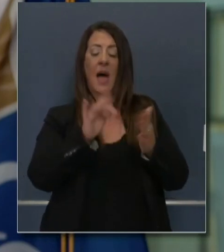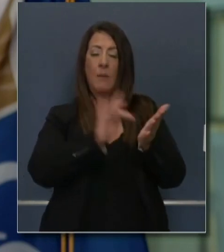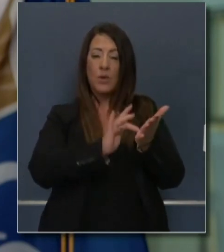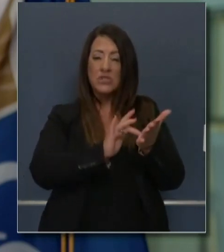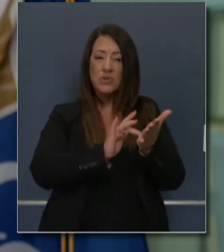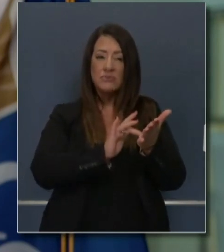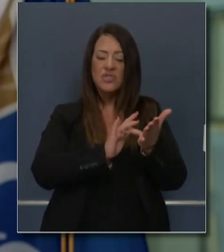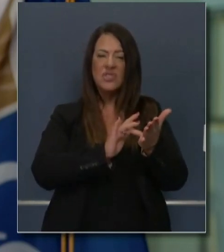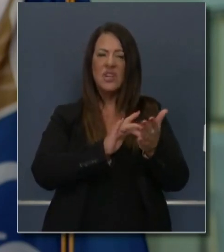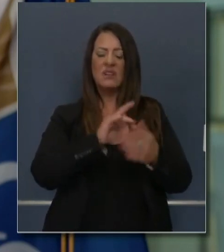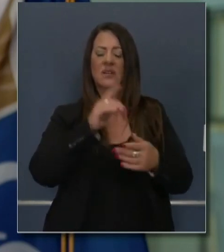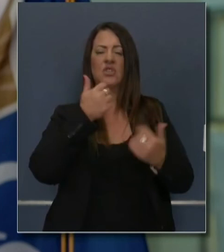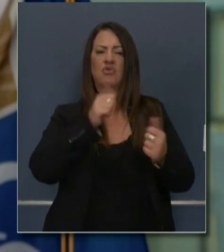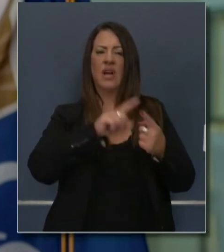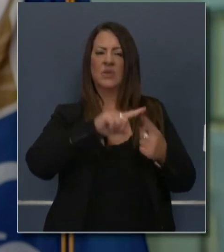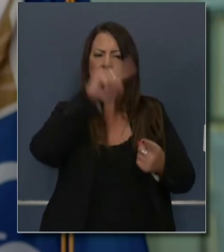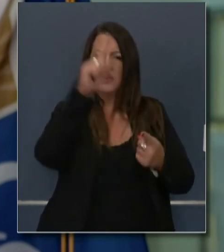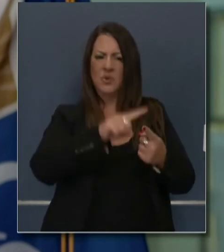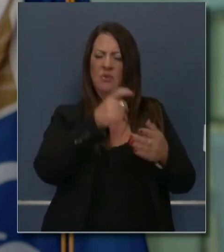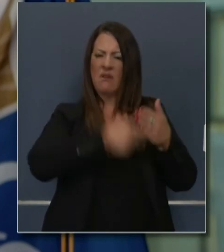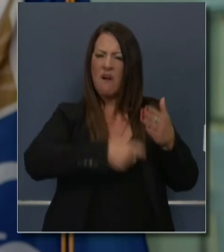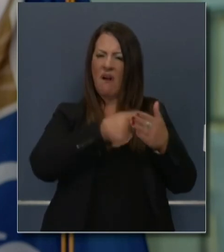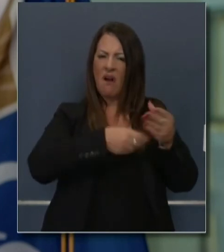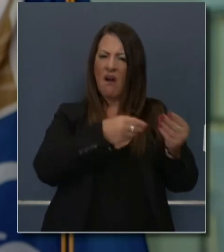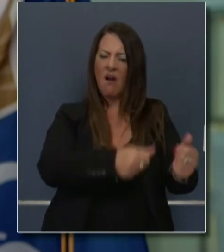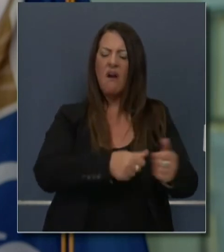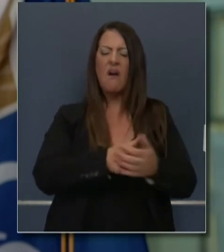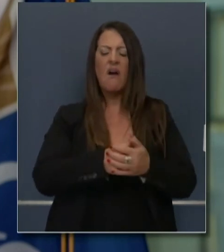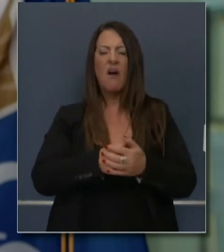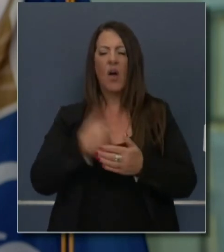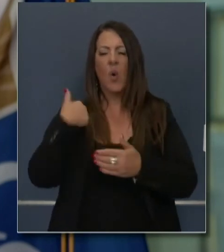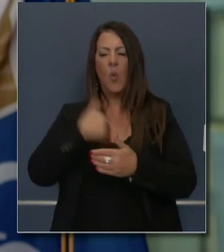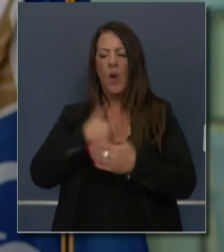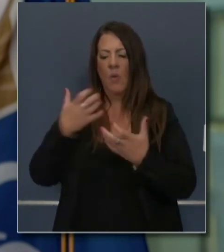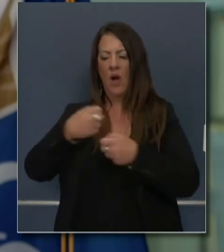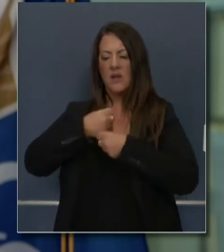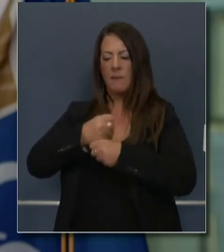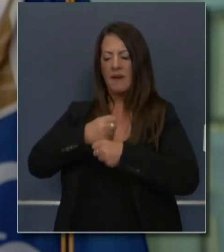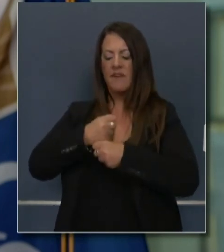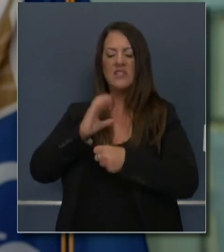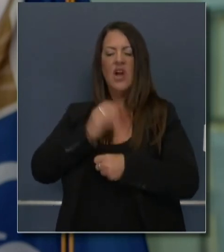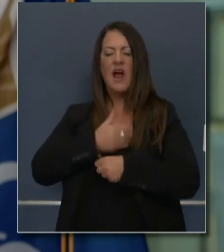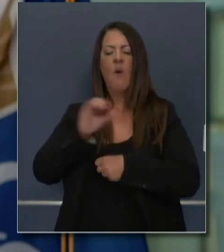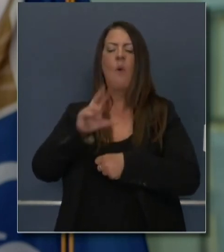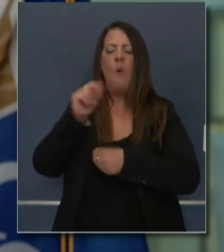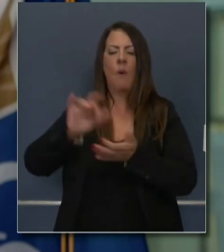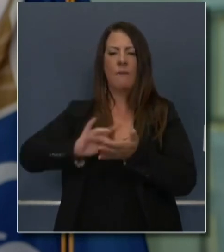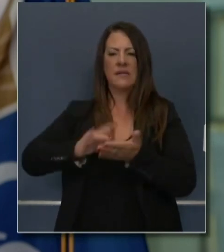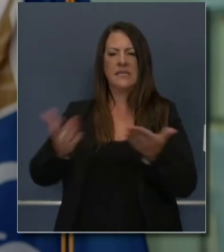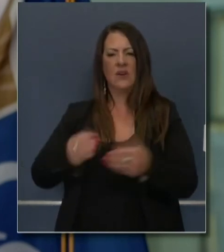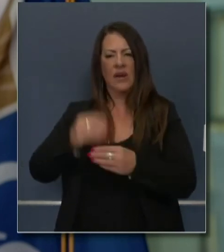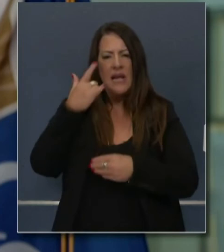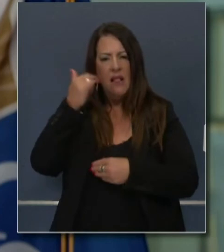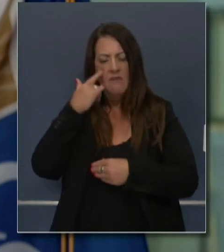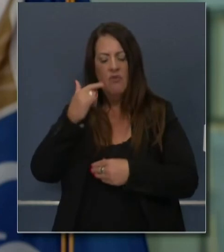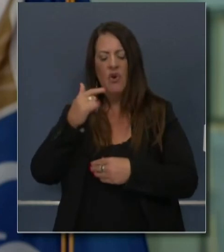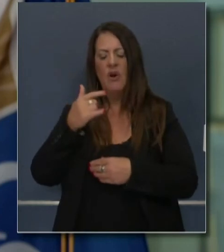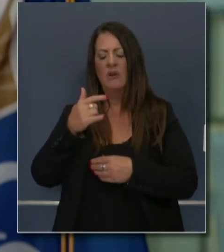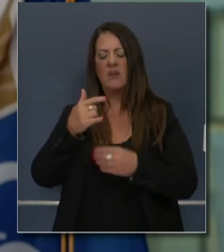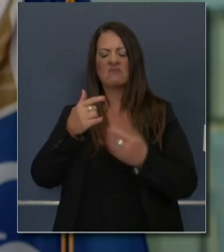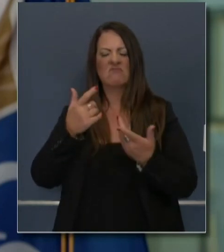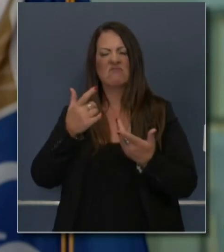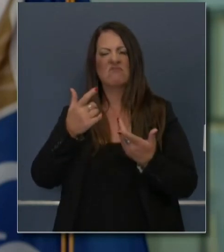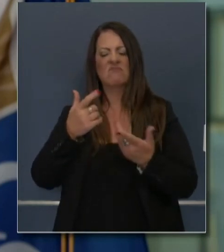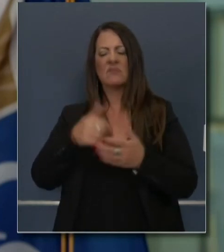California RX looking to potentially manufacture our own generics, or at least partner with a manufacturer to create our own